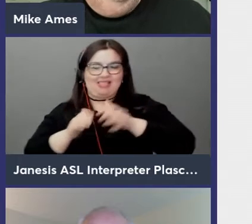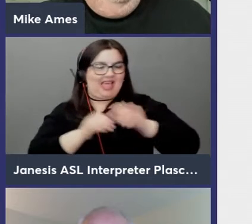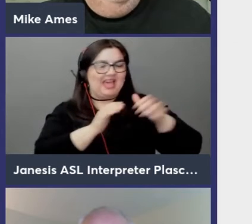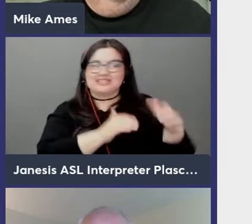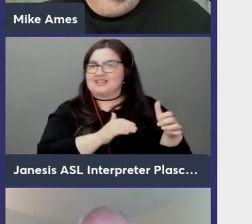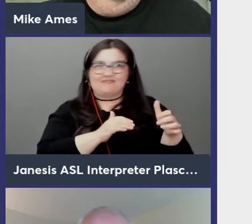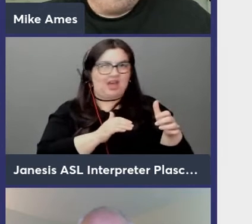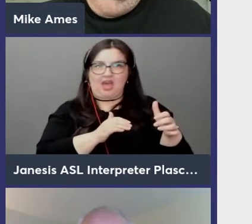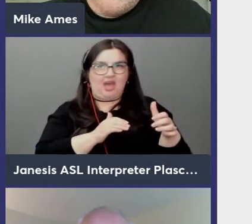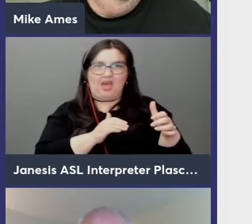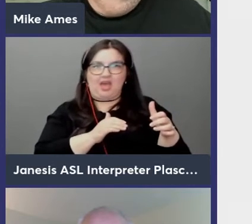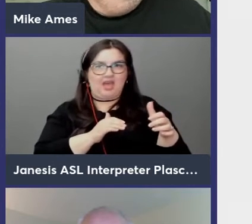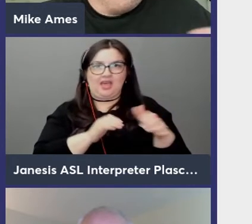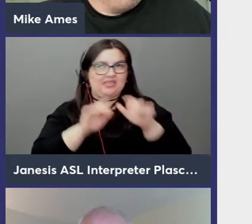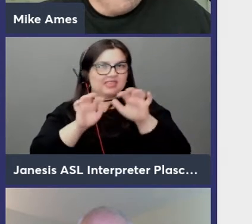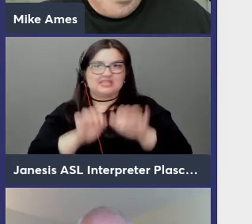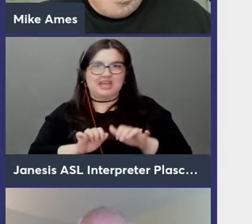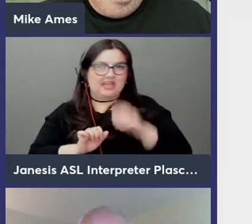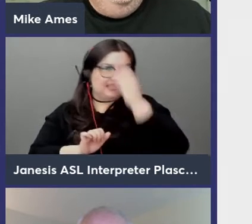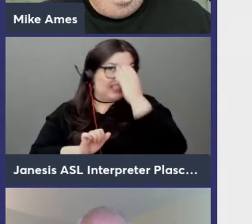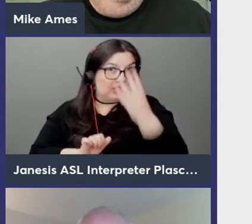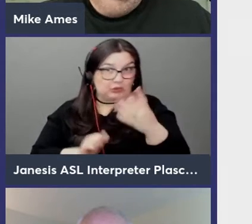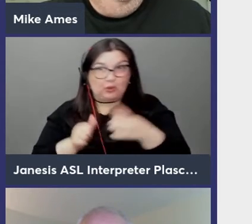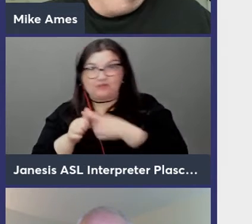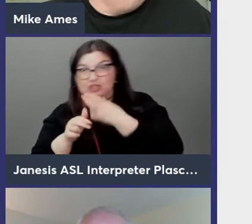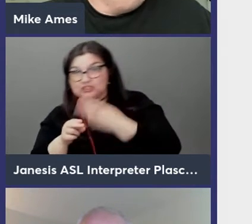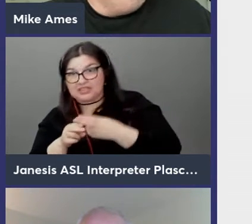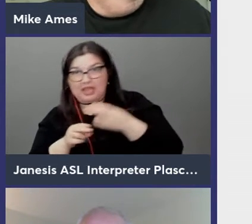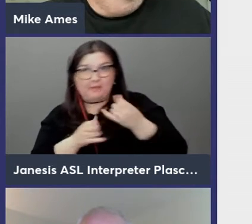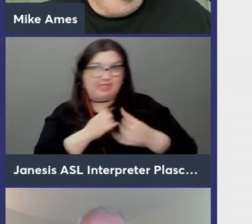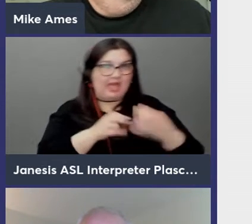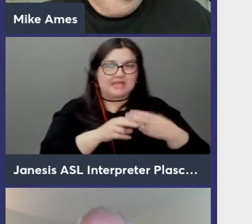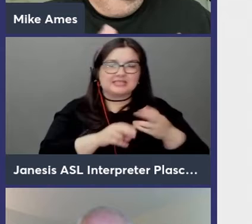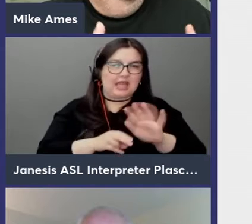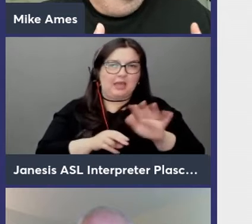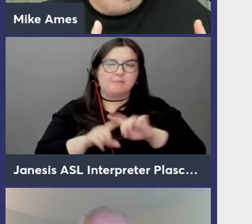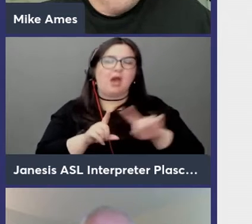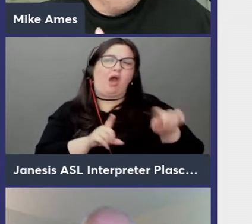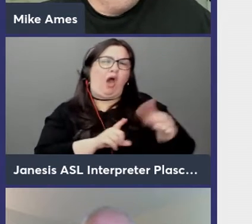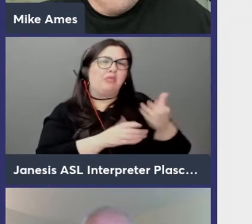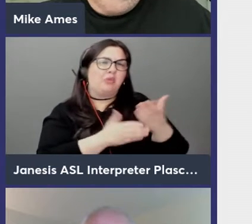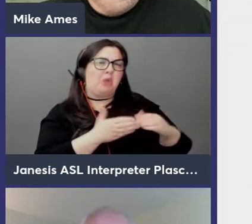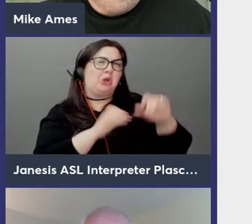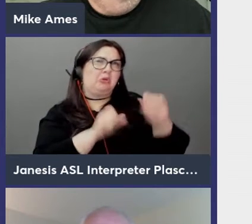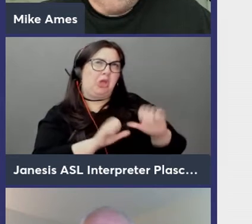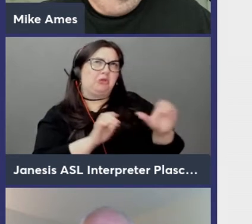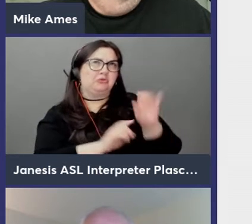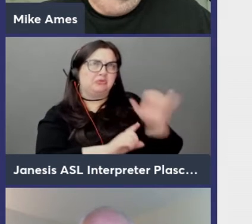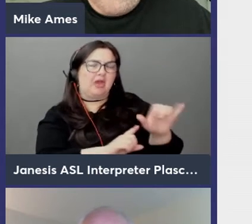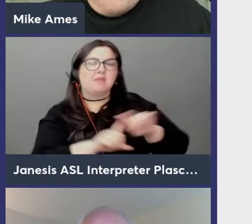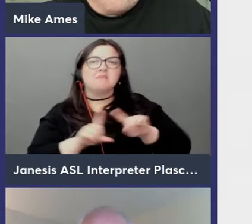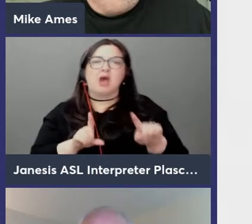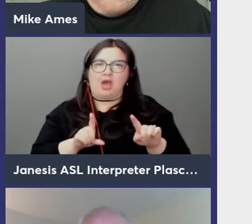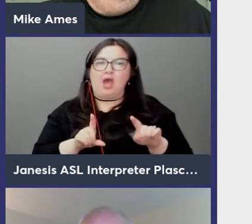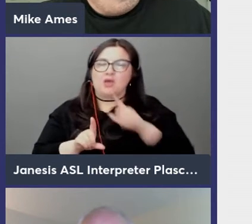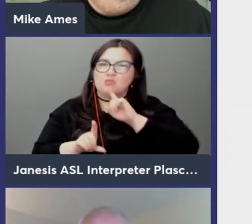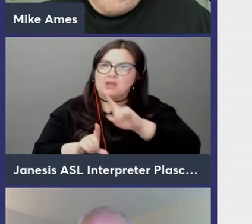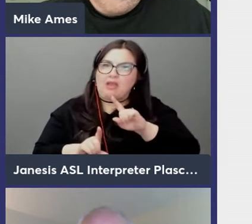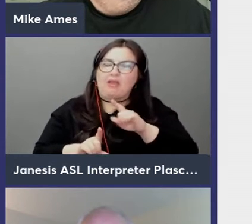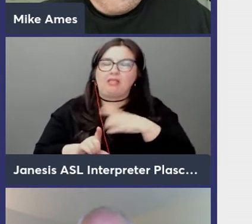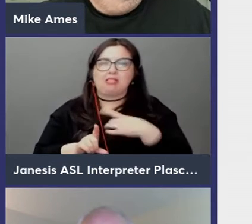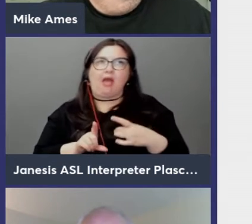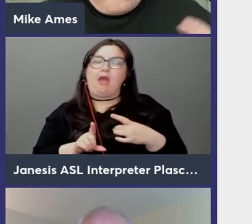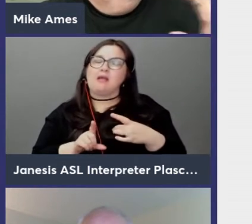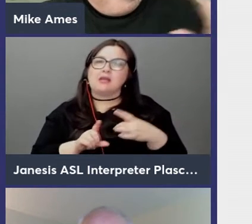is a first name, this is a last name. There are other components that we could probably do that with, but I really like the functionality of Analyze